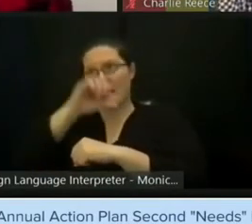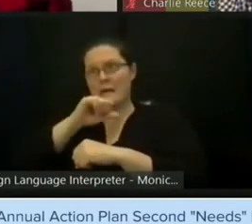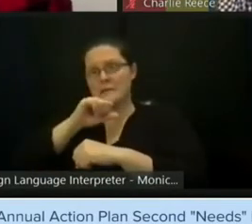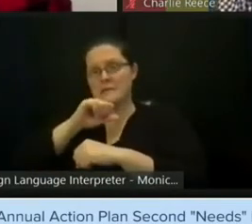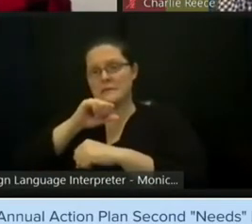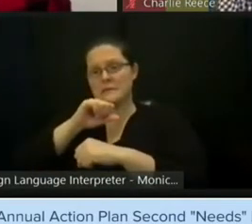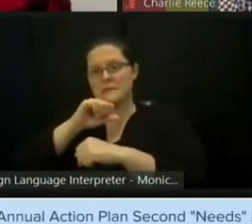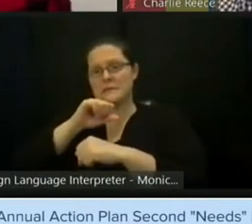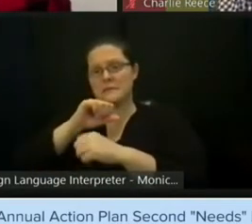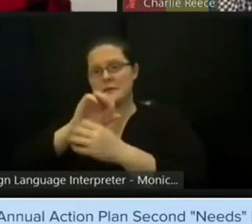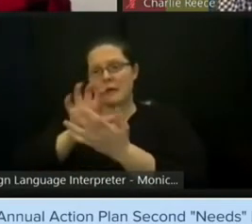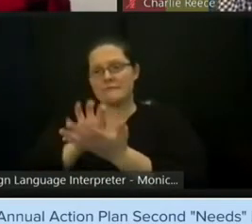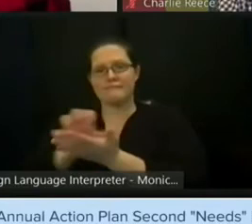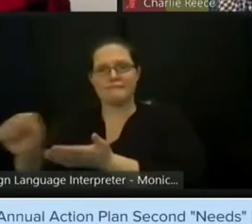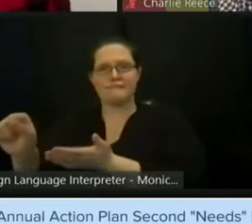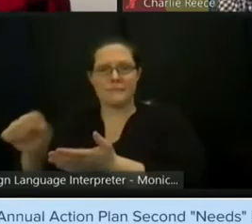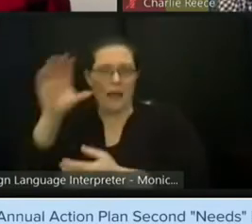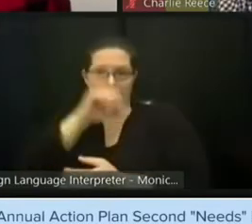gentrified.